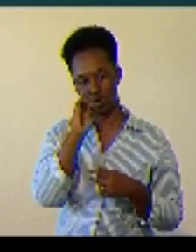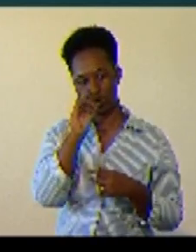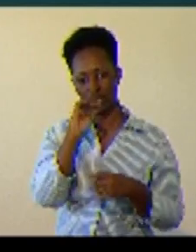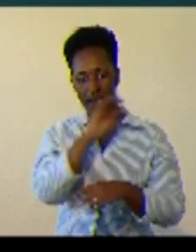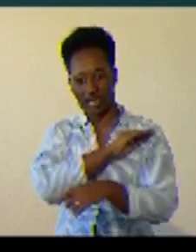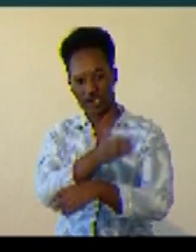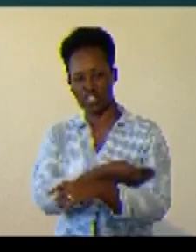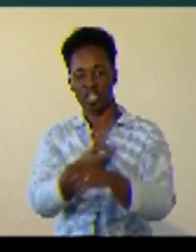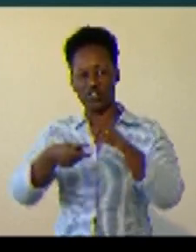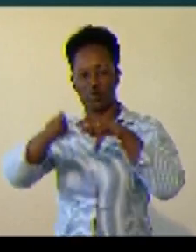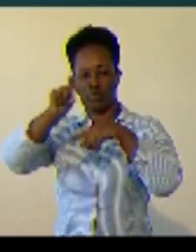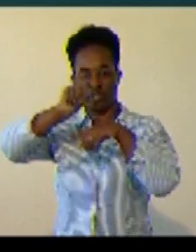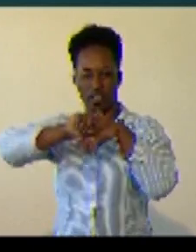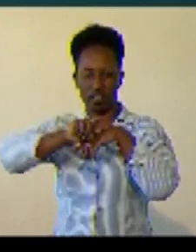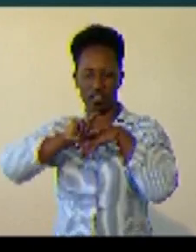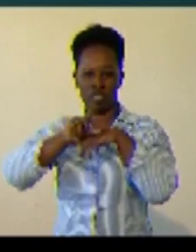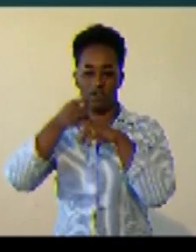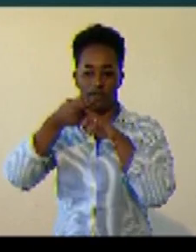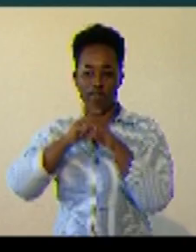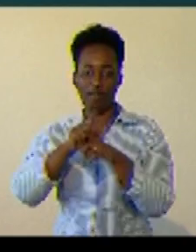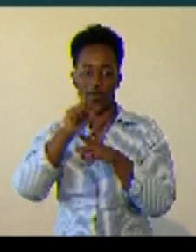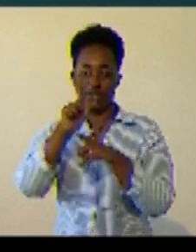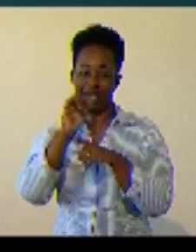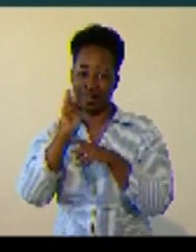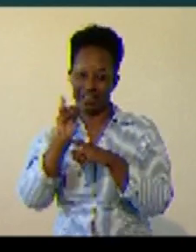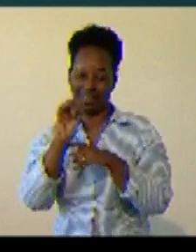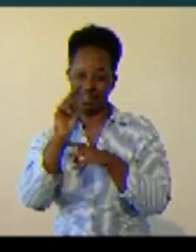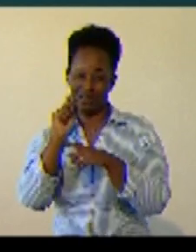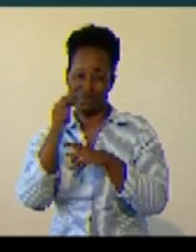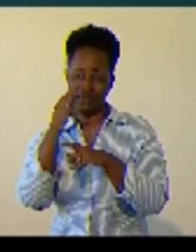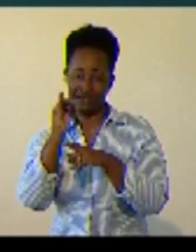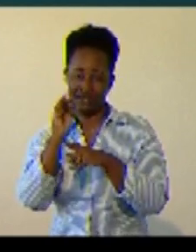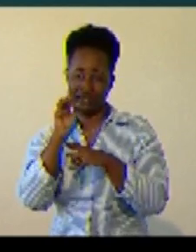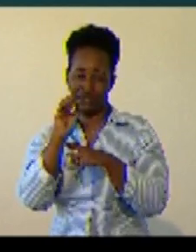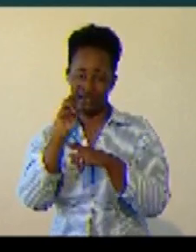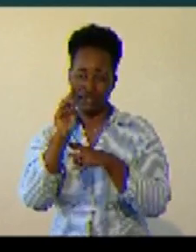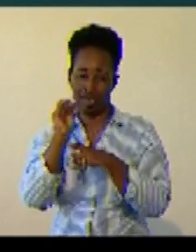B, melting point increases from lithium to cesium.